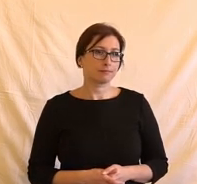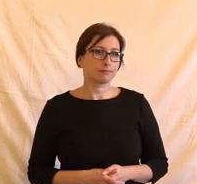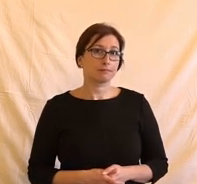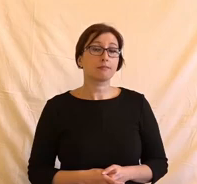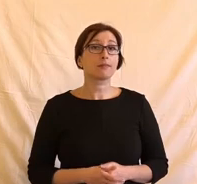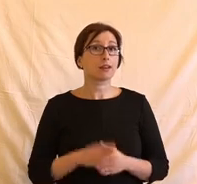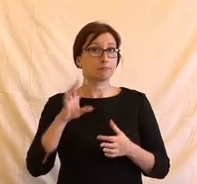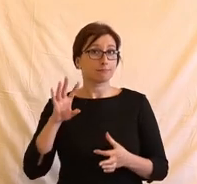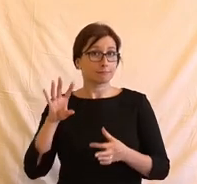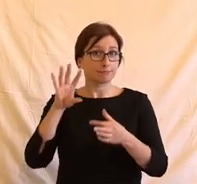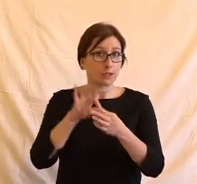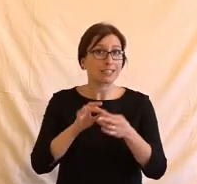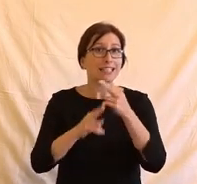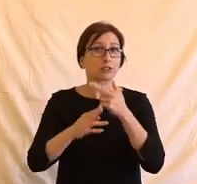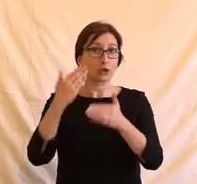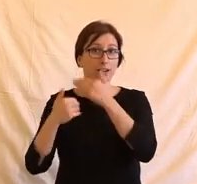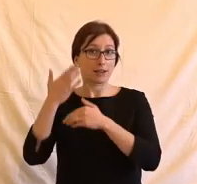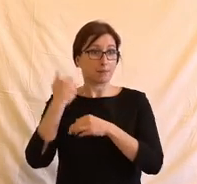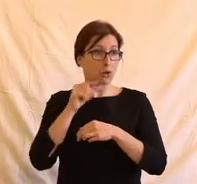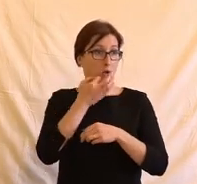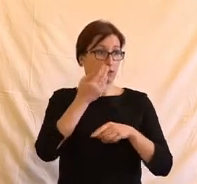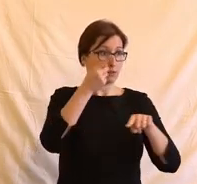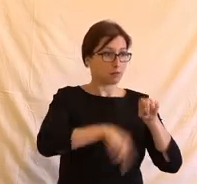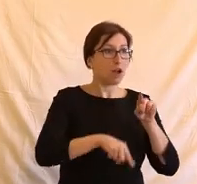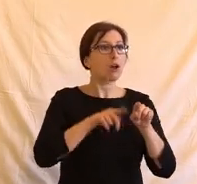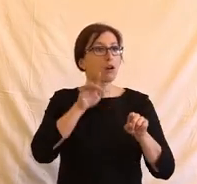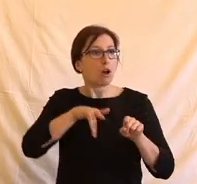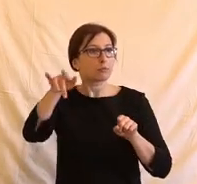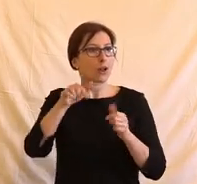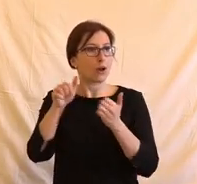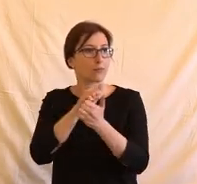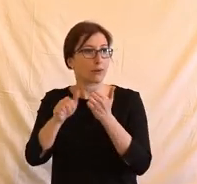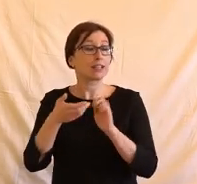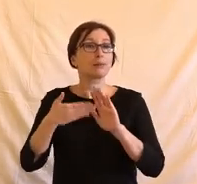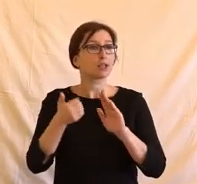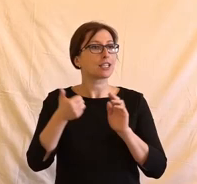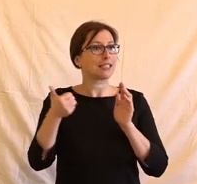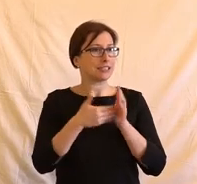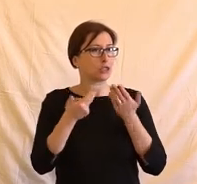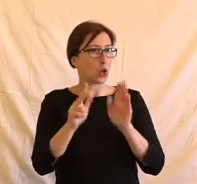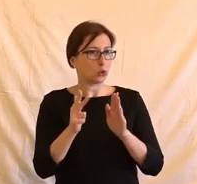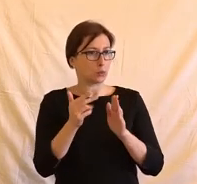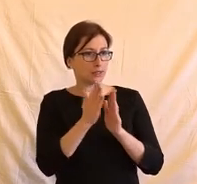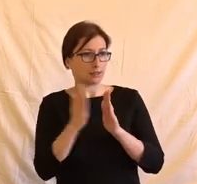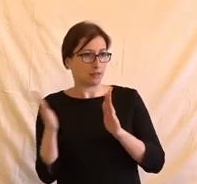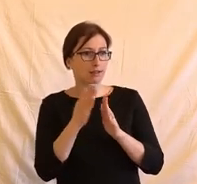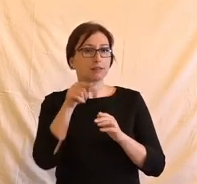A dostávám se právě k té historii v tom smyslu, že v 19. století ve Spojeném království